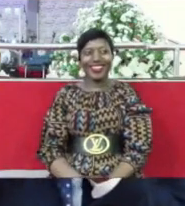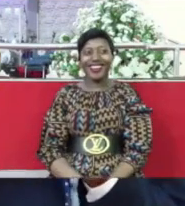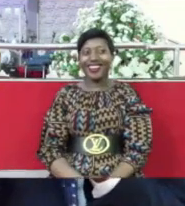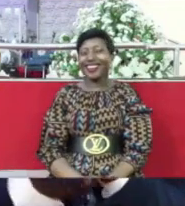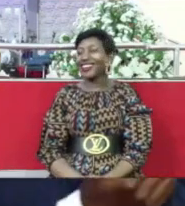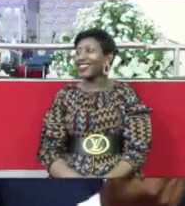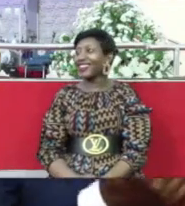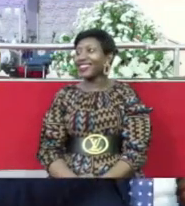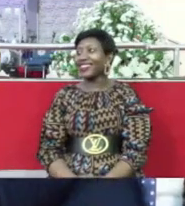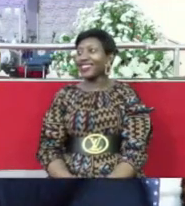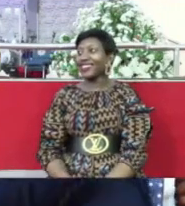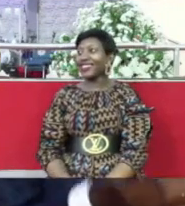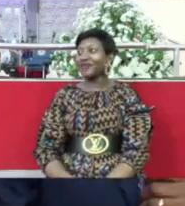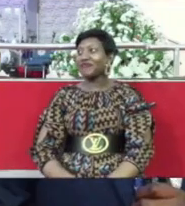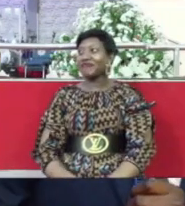Are